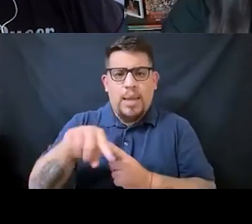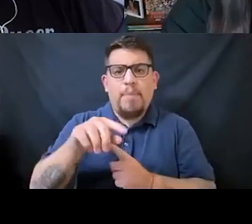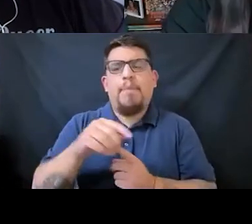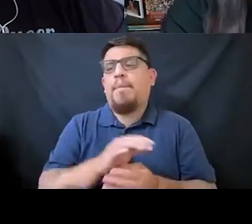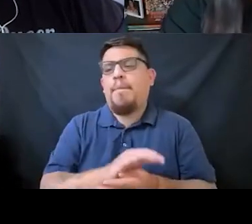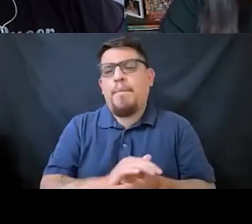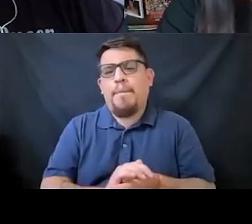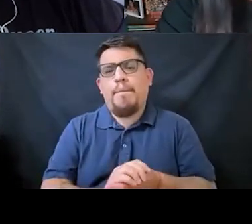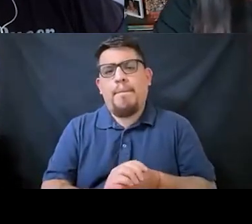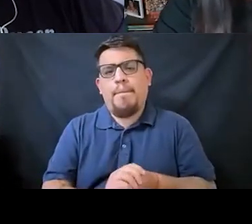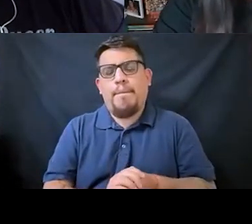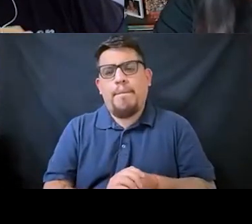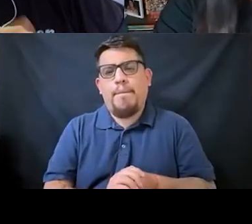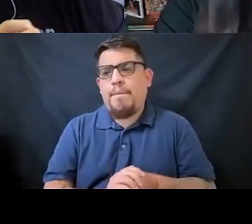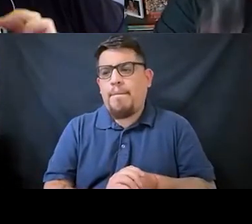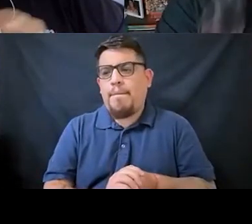I think,